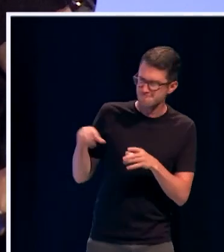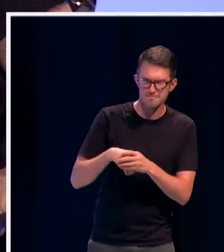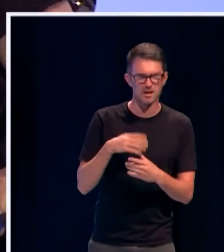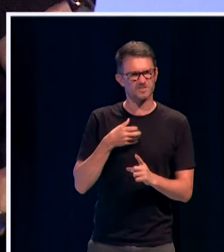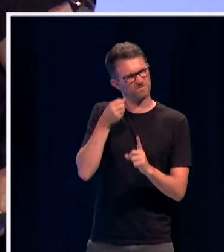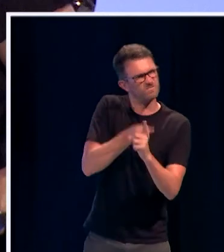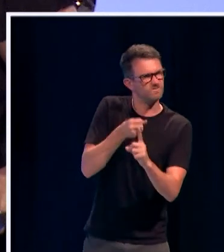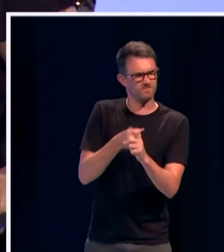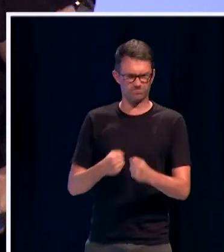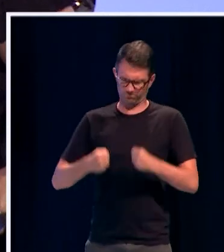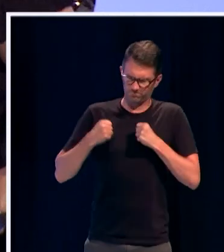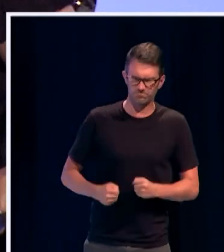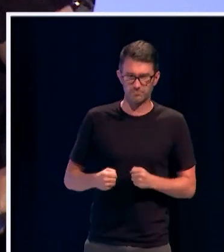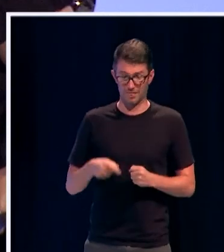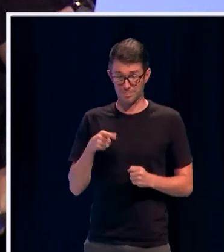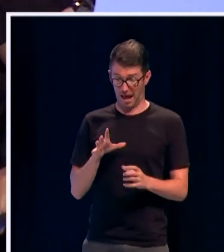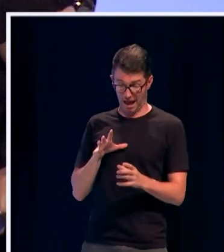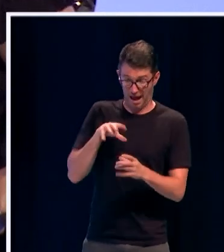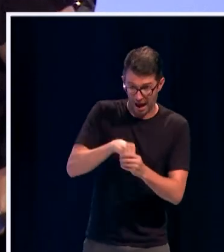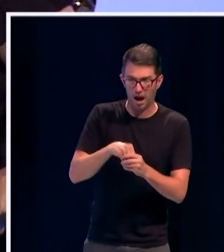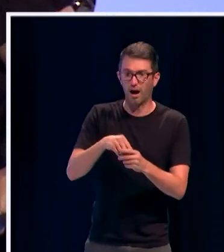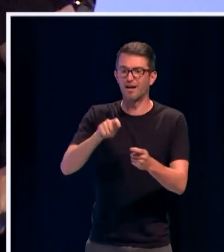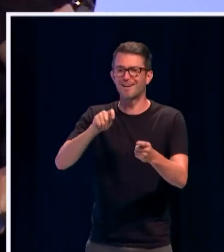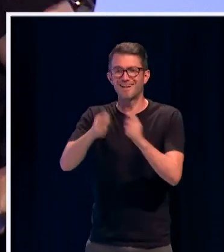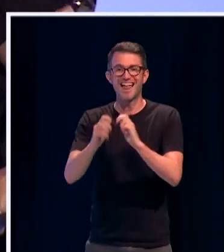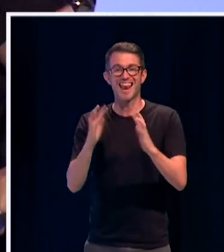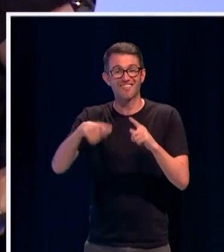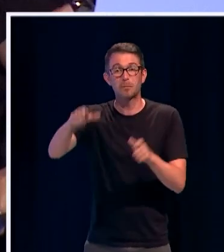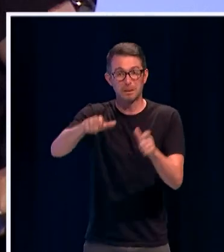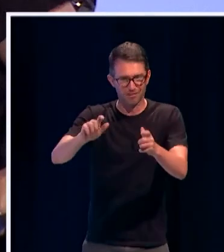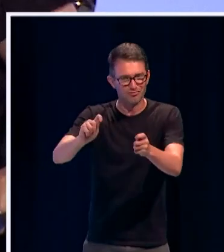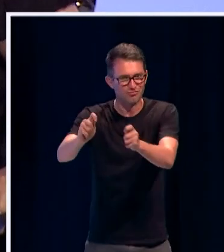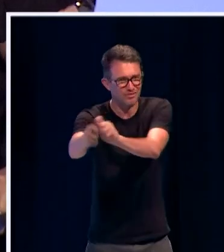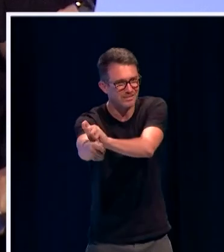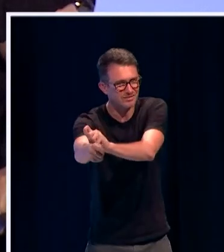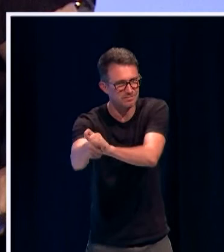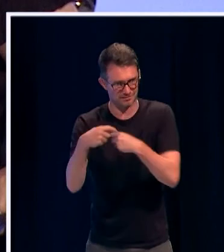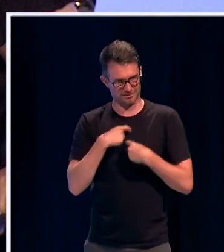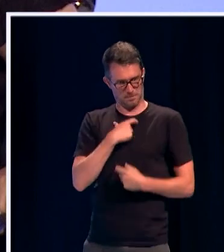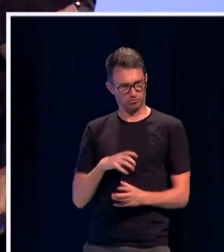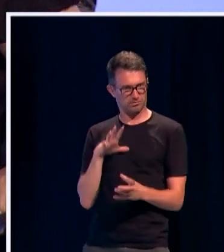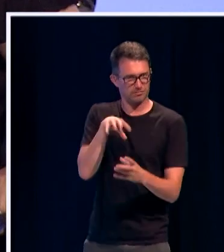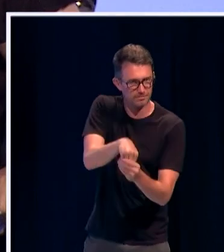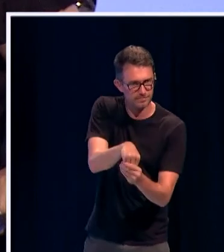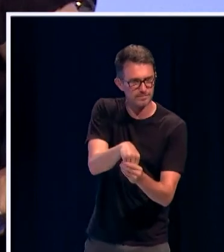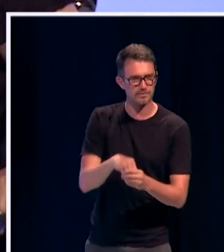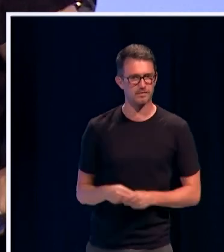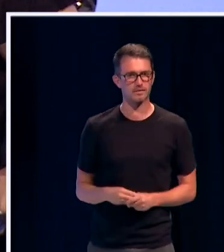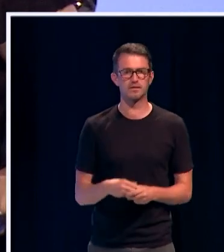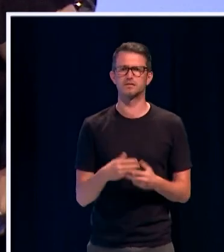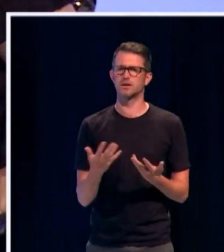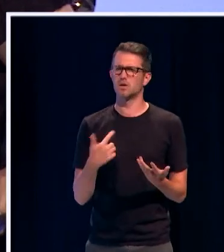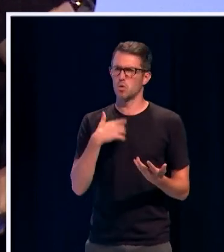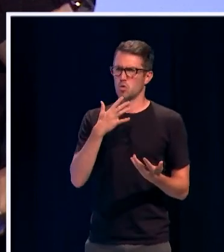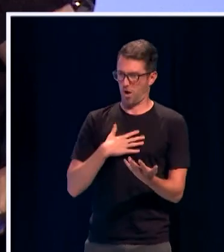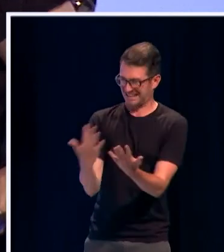very important. So it's very important also to involve them in the monitoring mechanism from the beginning until the end, until